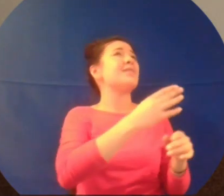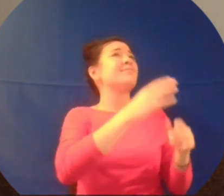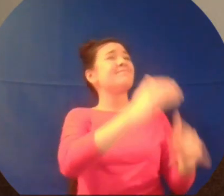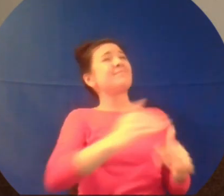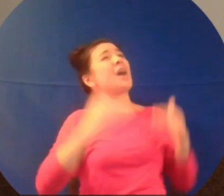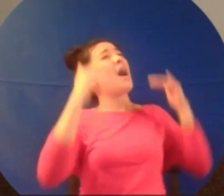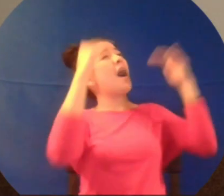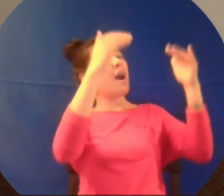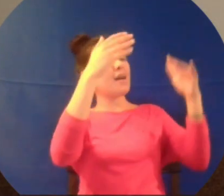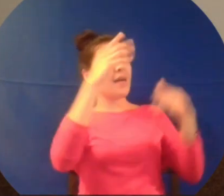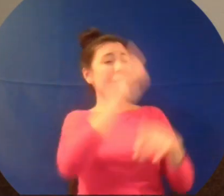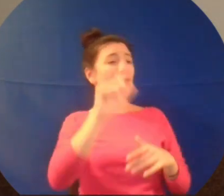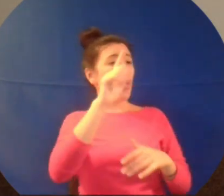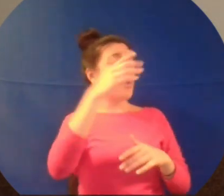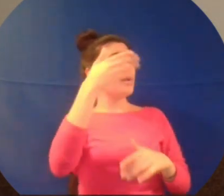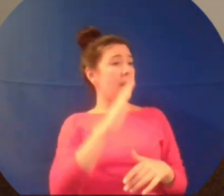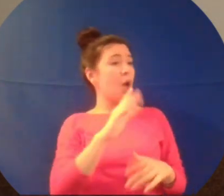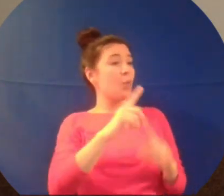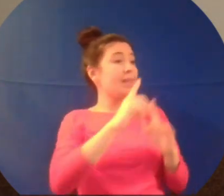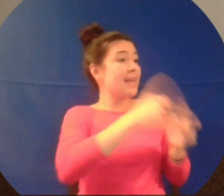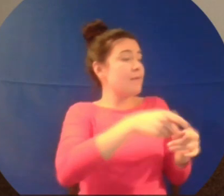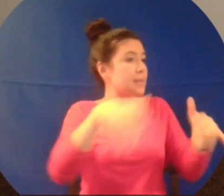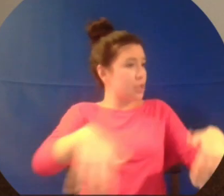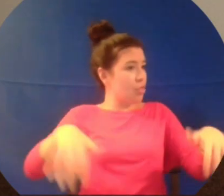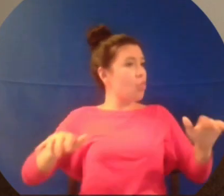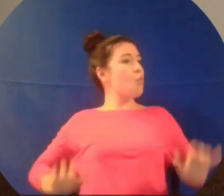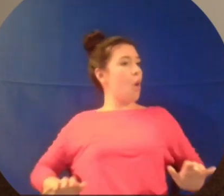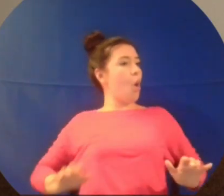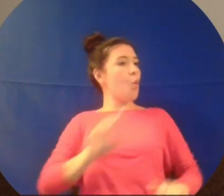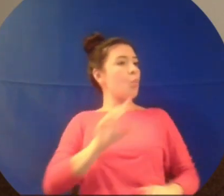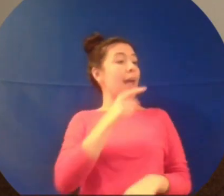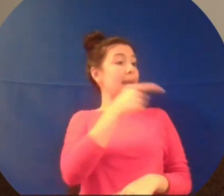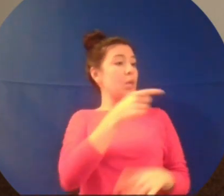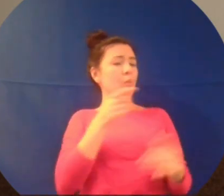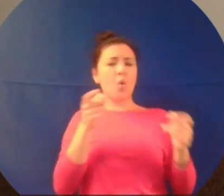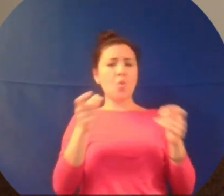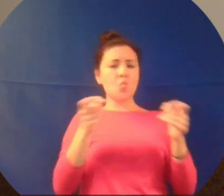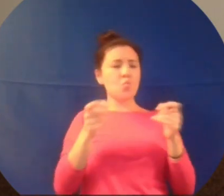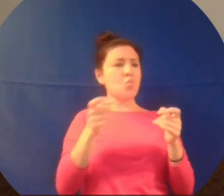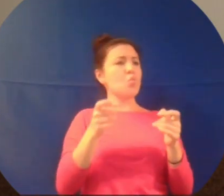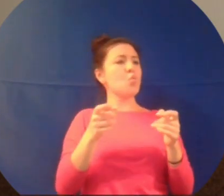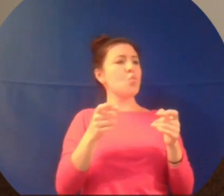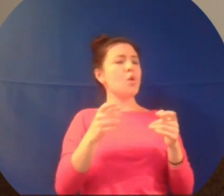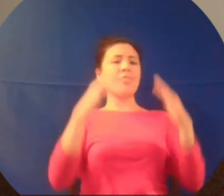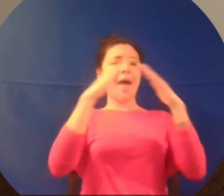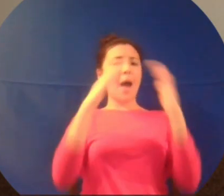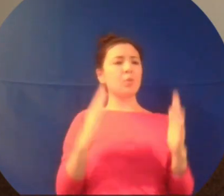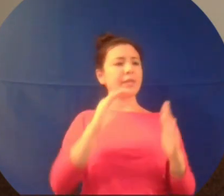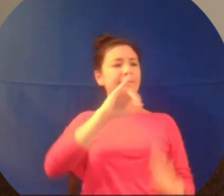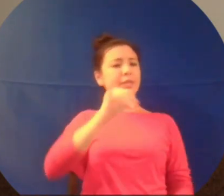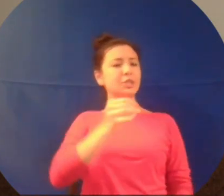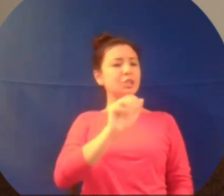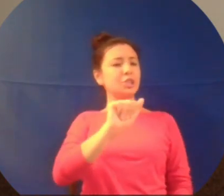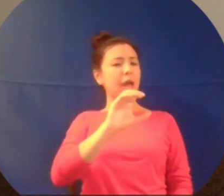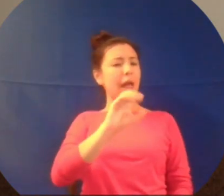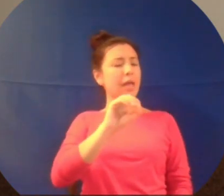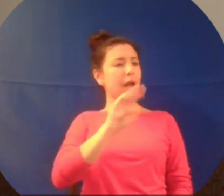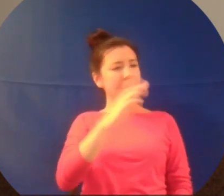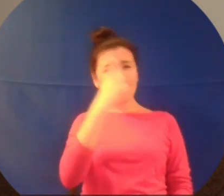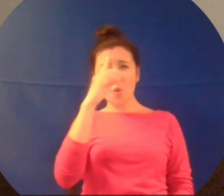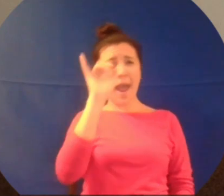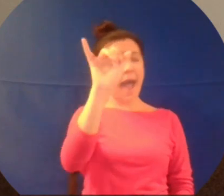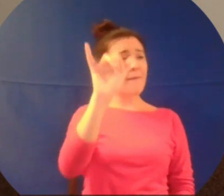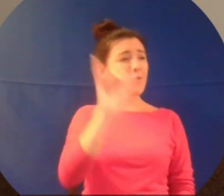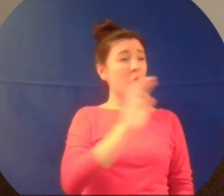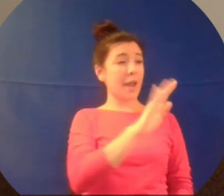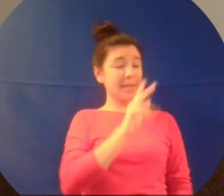him the throne of David his father, and he will rule over the house of Jacob forever, and of his